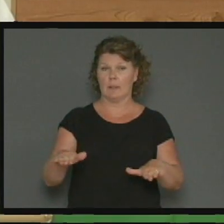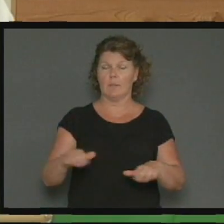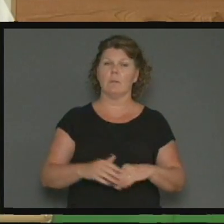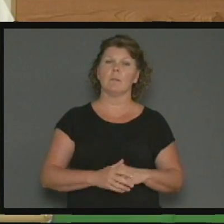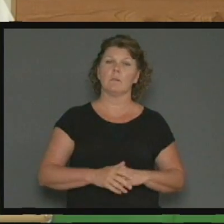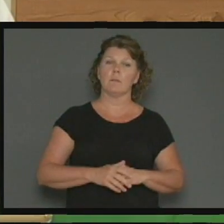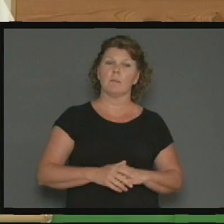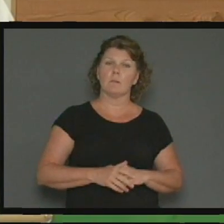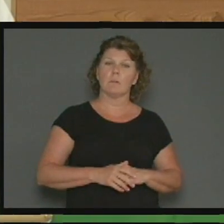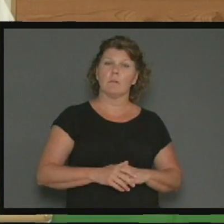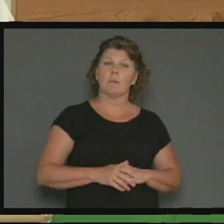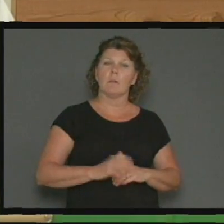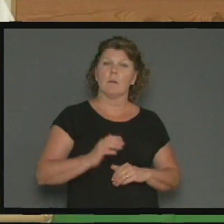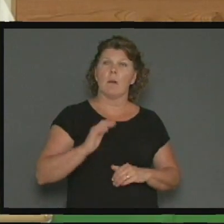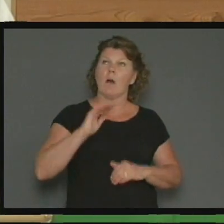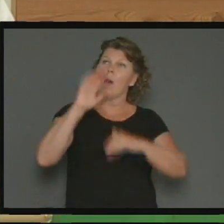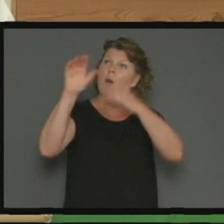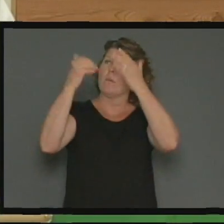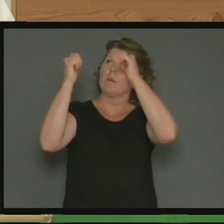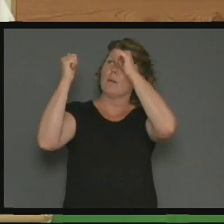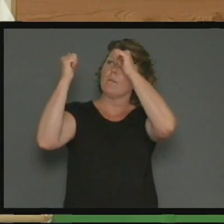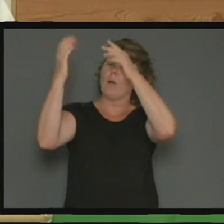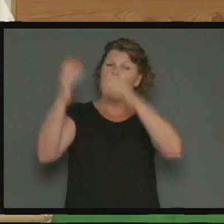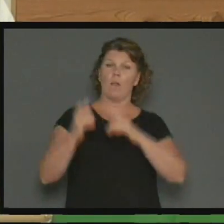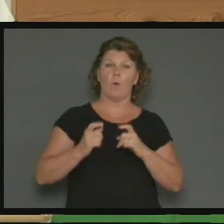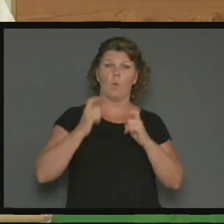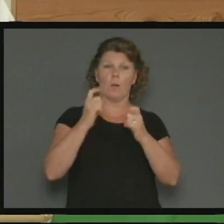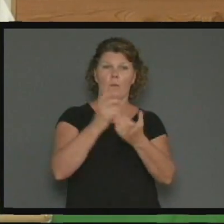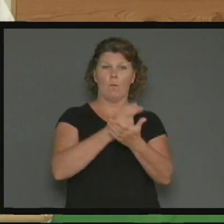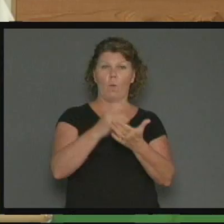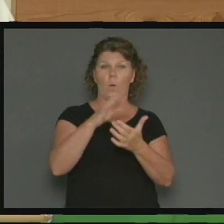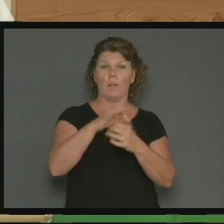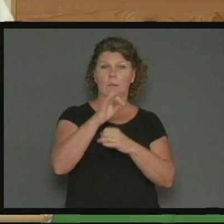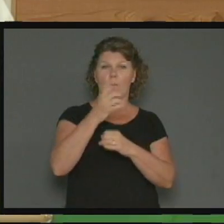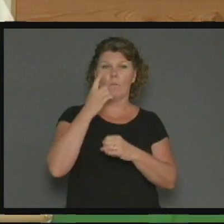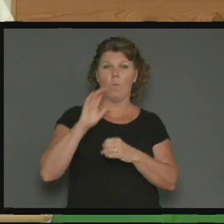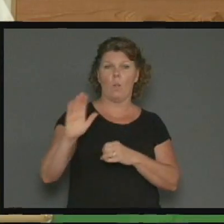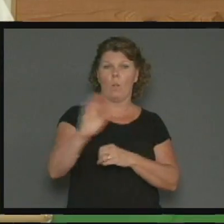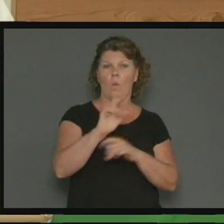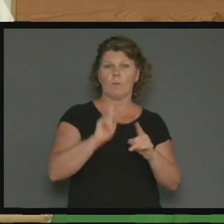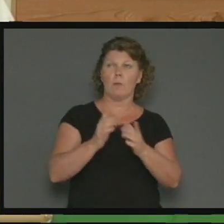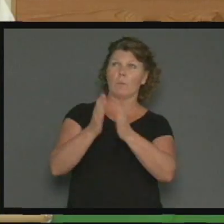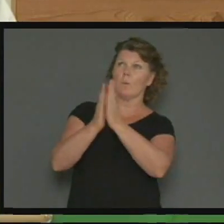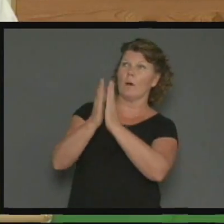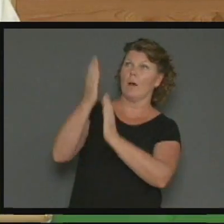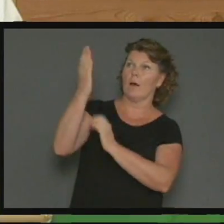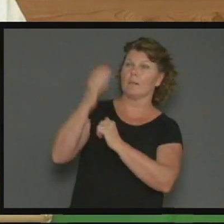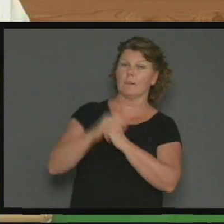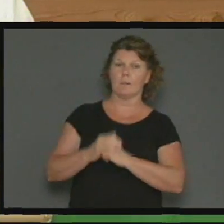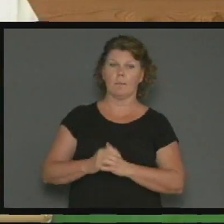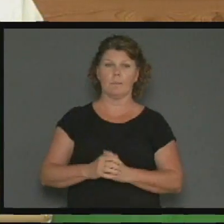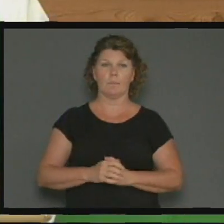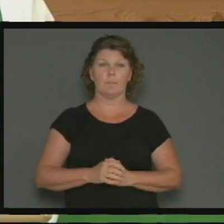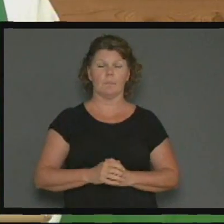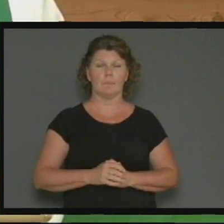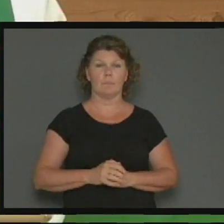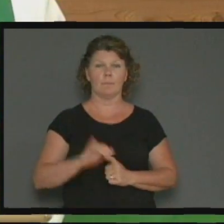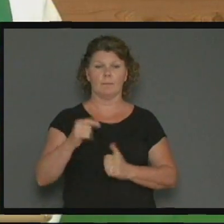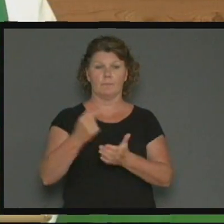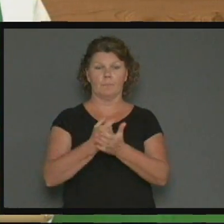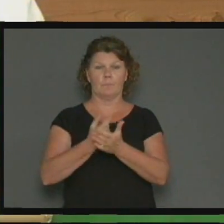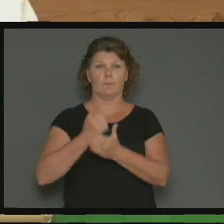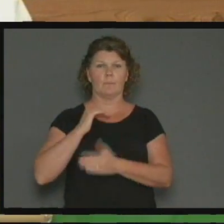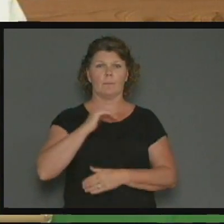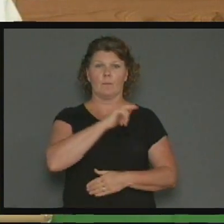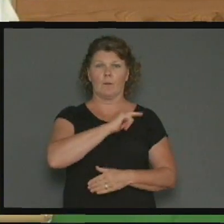how much more will the Heavenly Father give the Holy Spirit to those who ask him? This is the Gospel